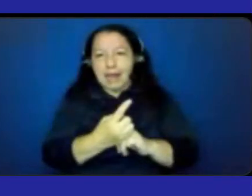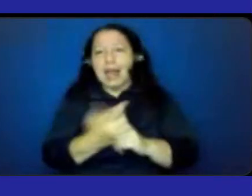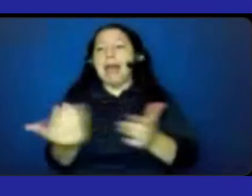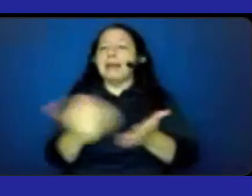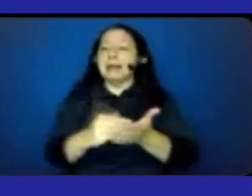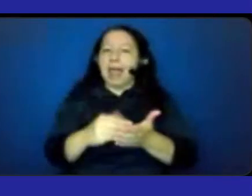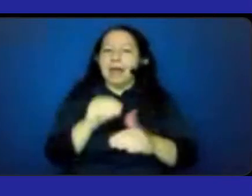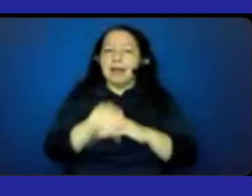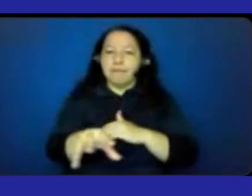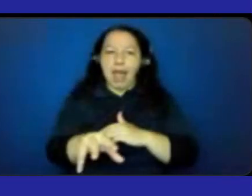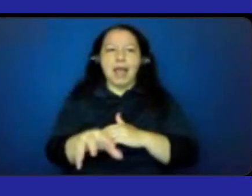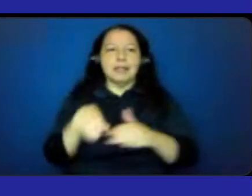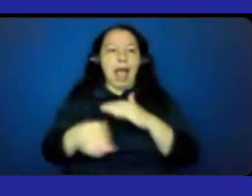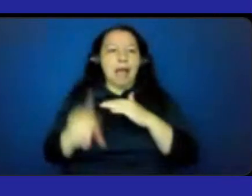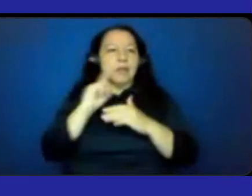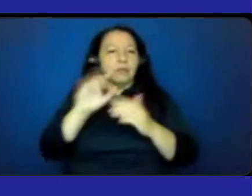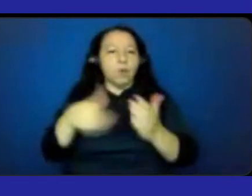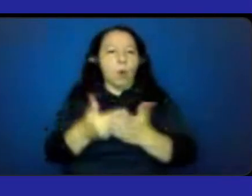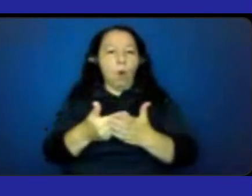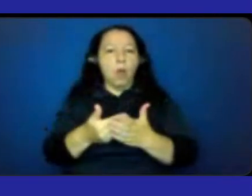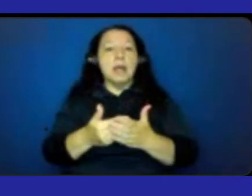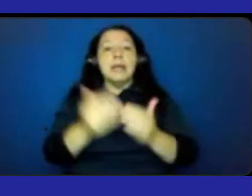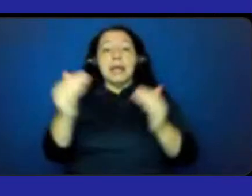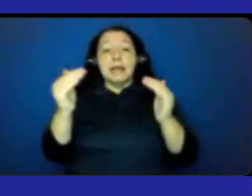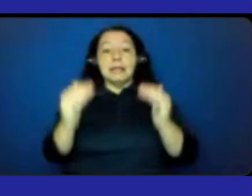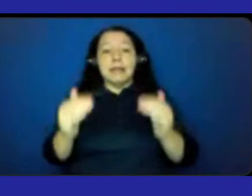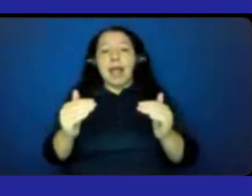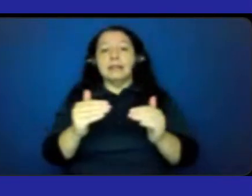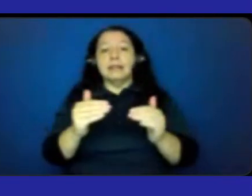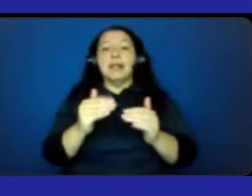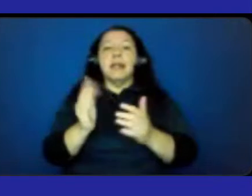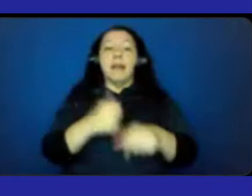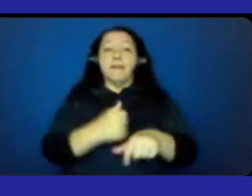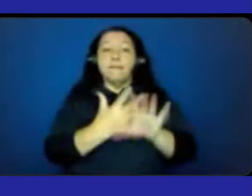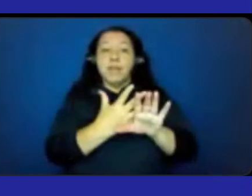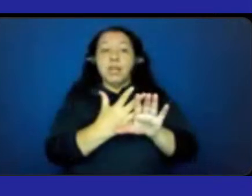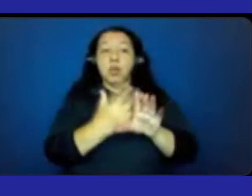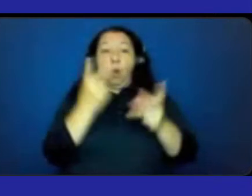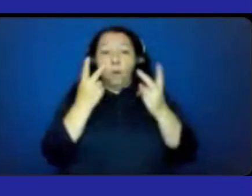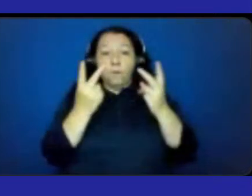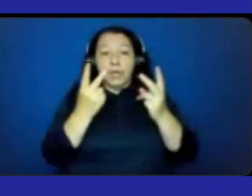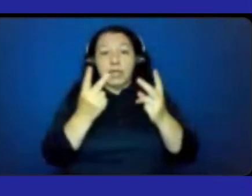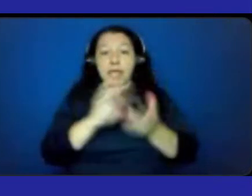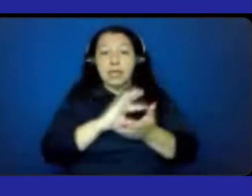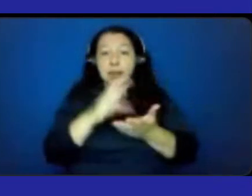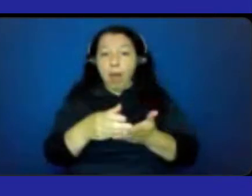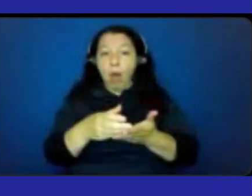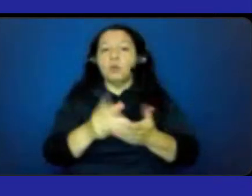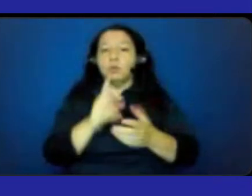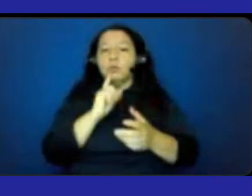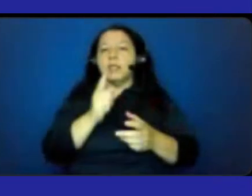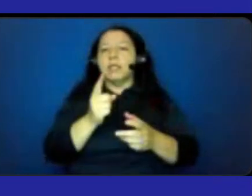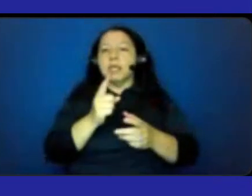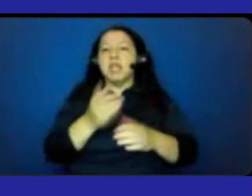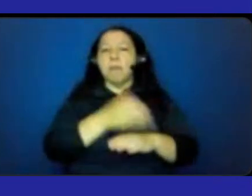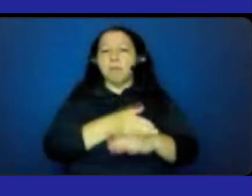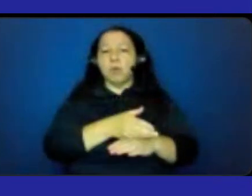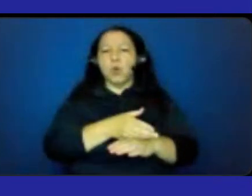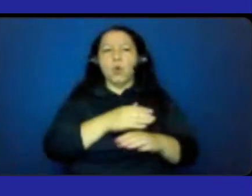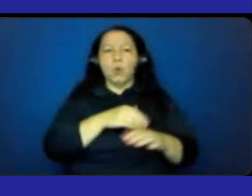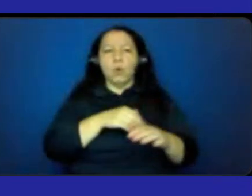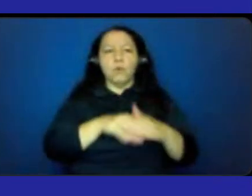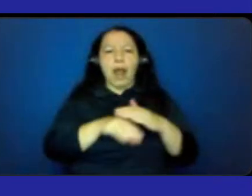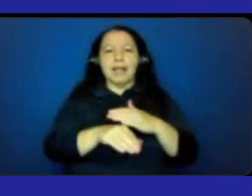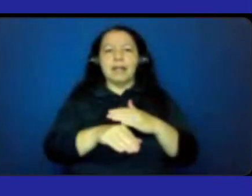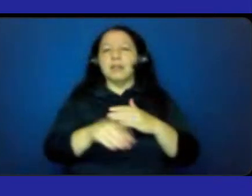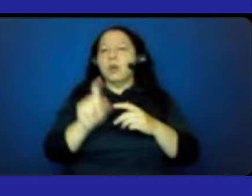I'm going to tell you a little bit about video visit rates. So that's a way that we've really improved access. Obviously, had to turn it on very quickly when COVID